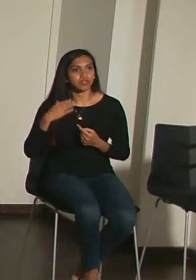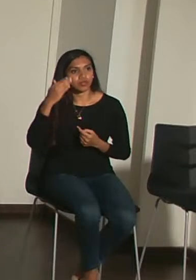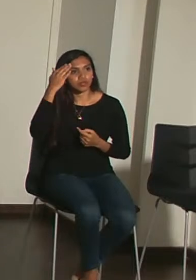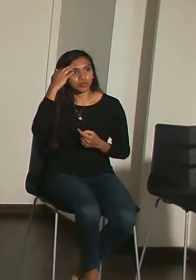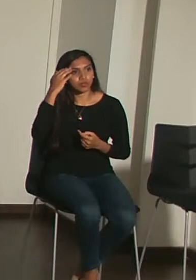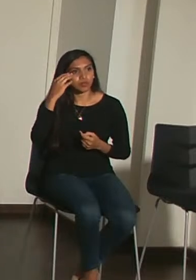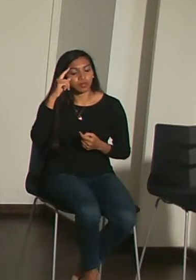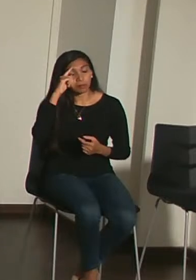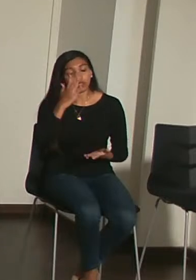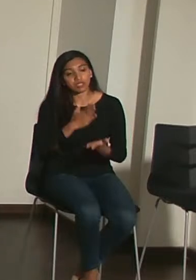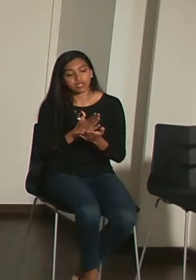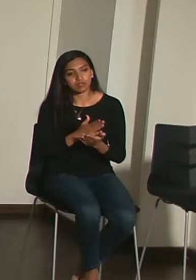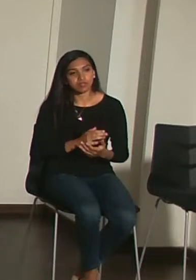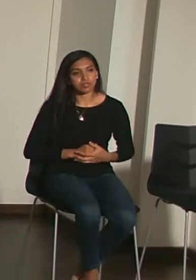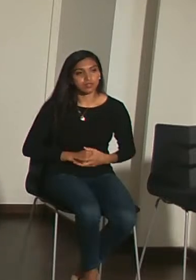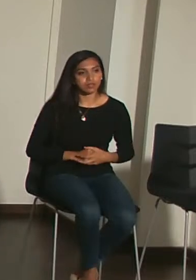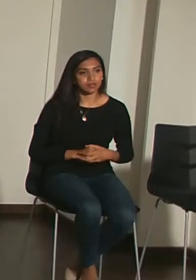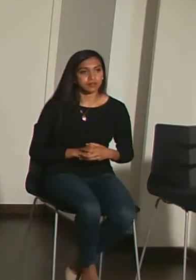to begin.